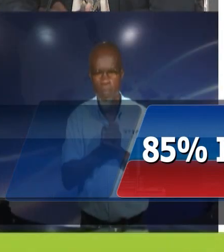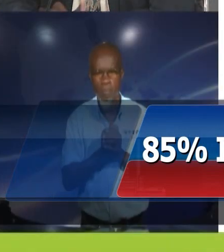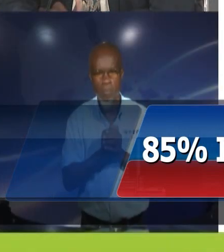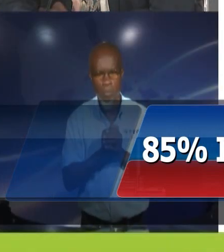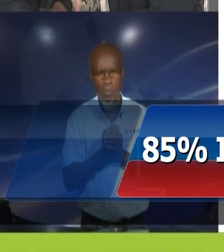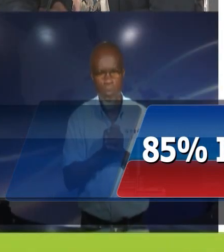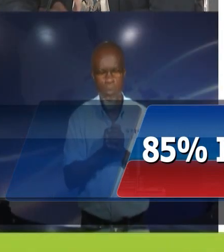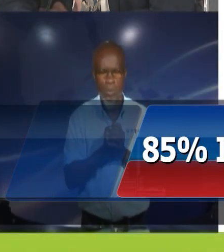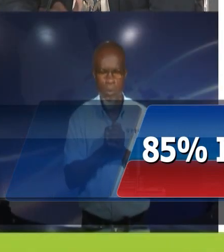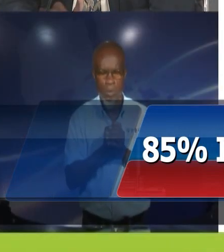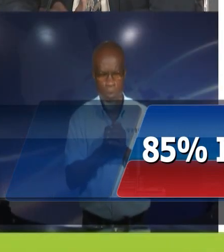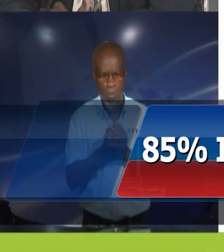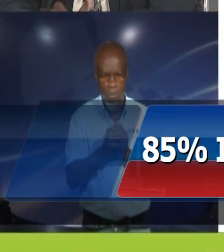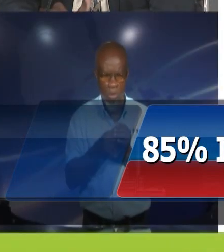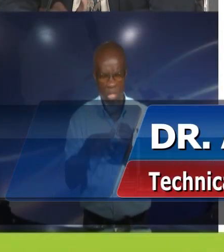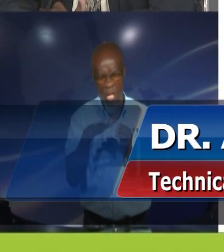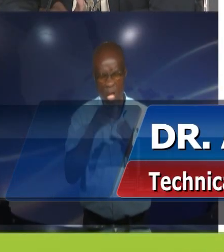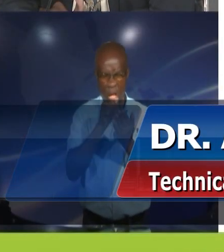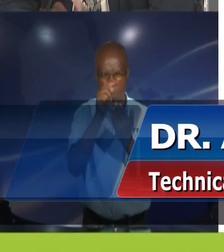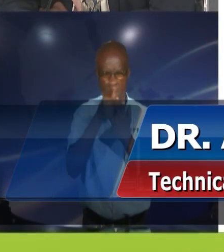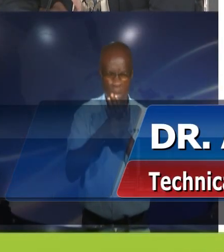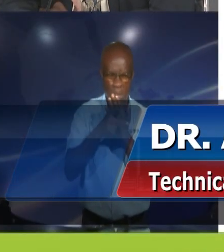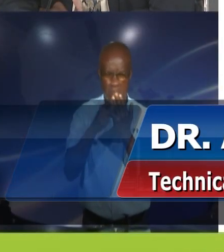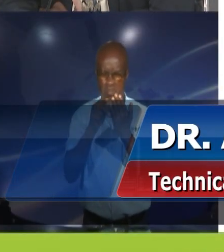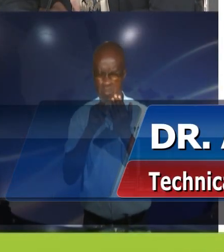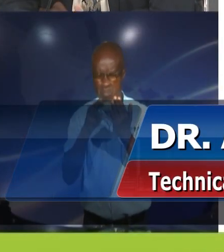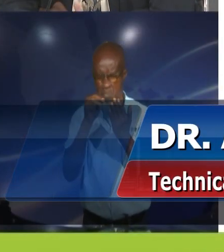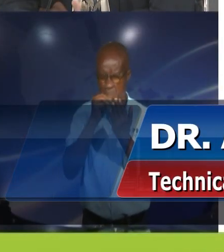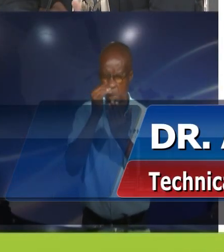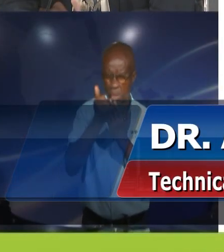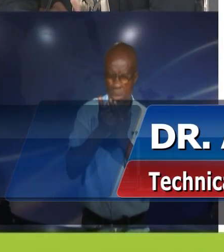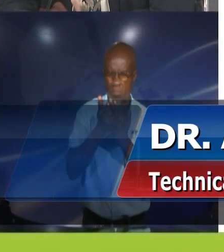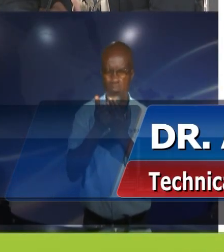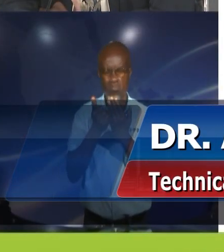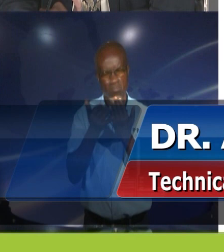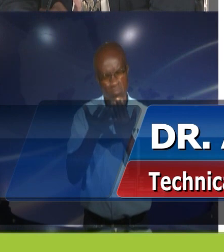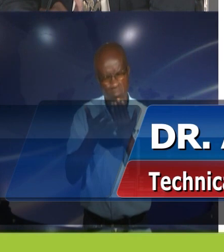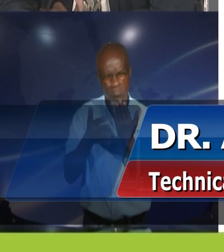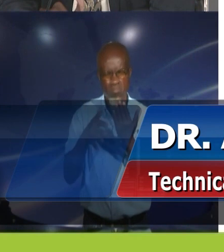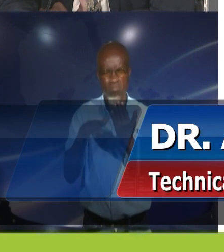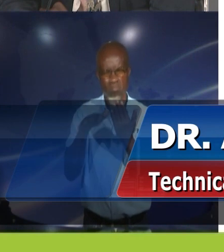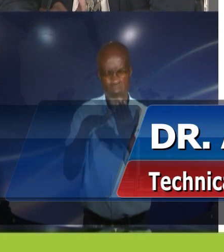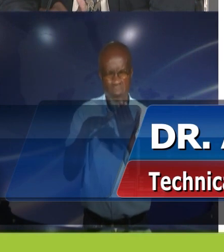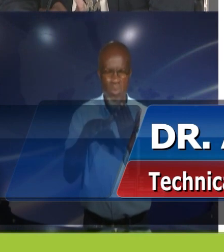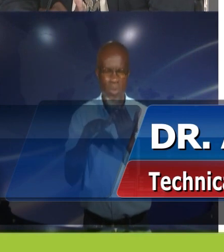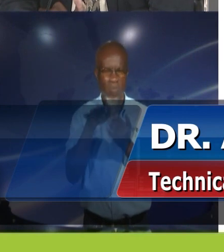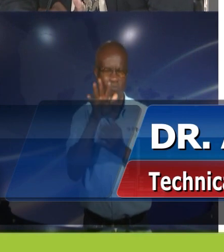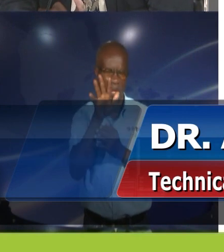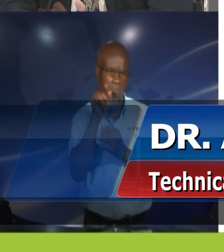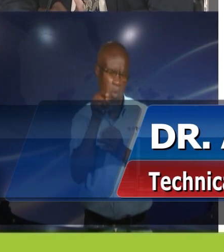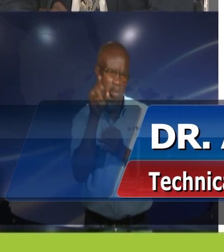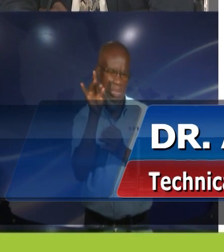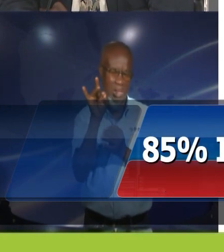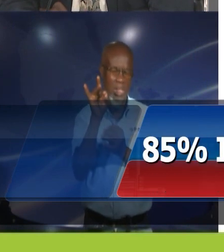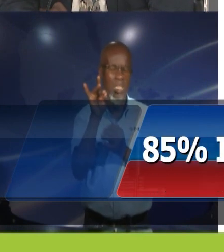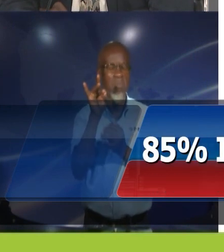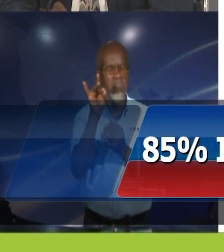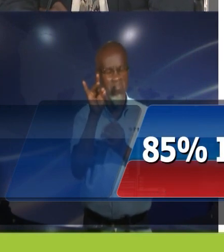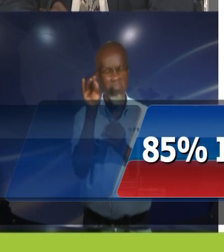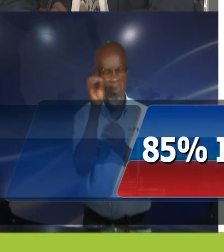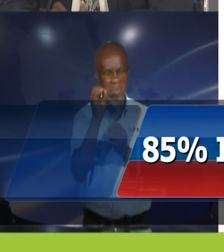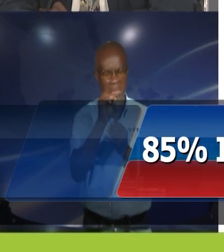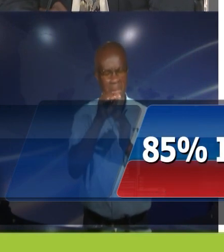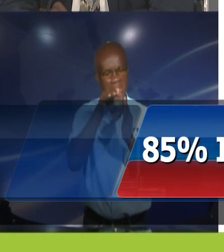April may end somewhere between 9,400 and 9,500 cases, which would only be a 5.8 to 6.8% decrease.